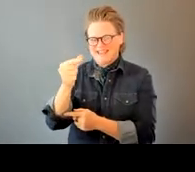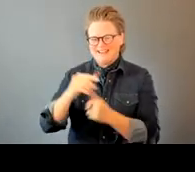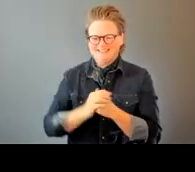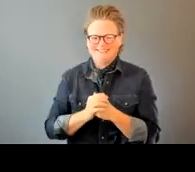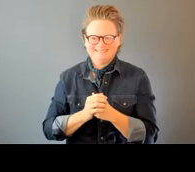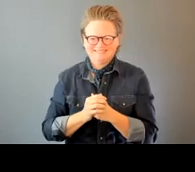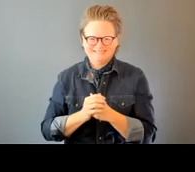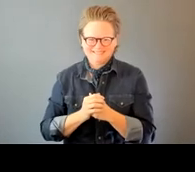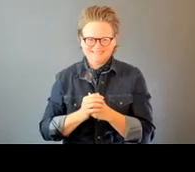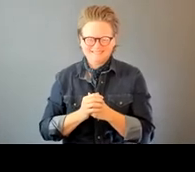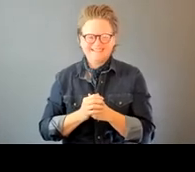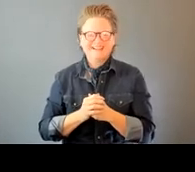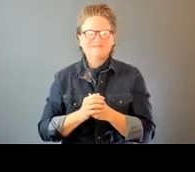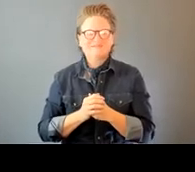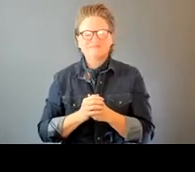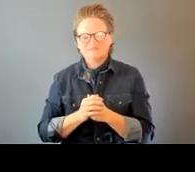and we have Dr. Chang